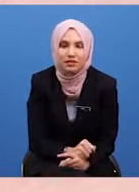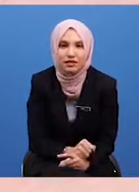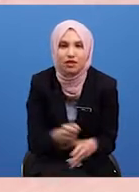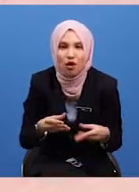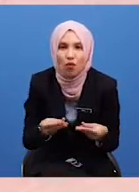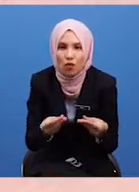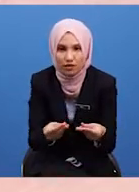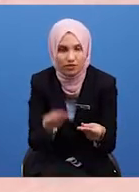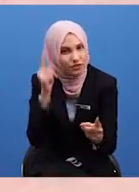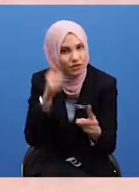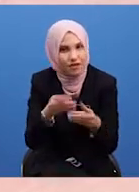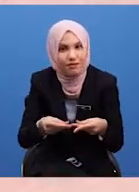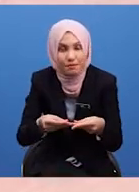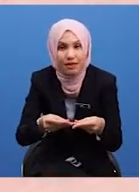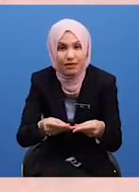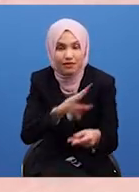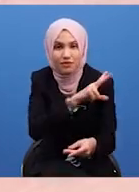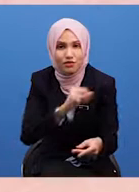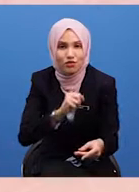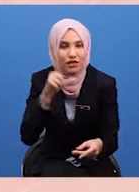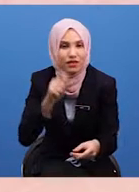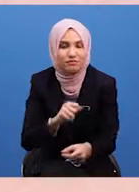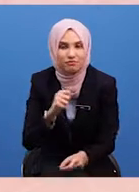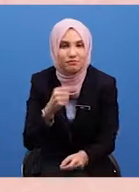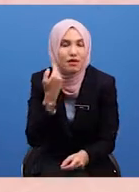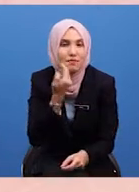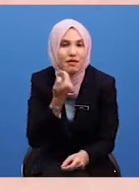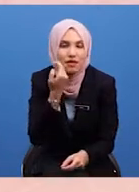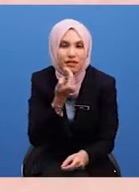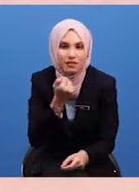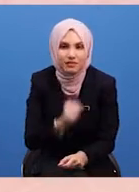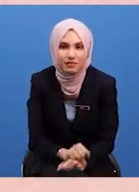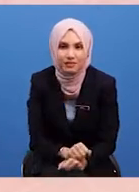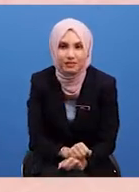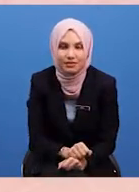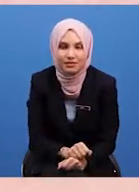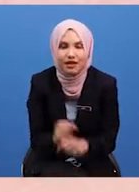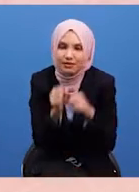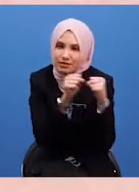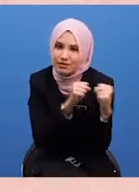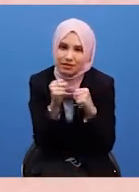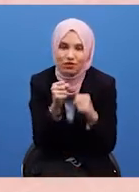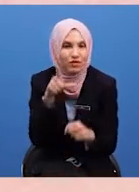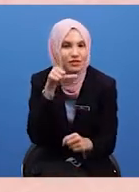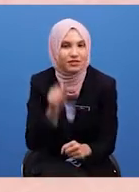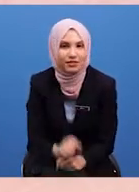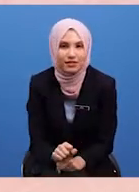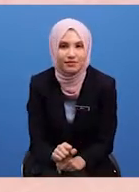to Lin. He is embarrassed when he explains the situation to Lin.